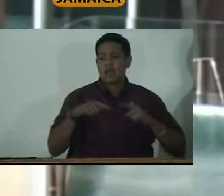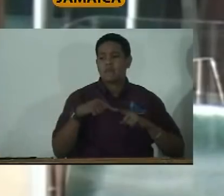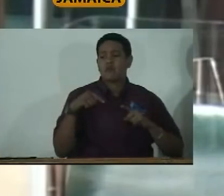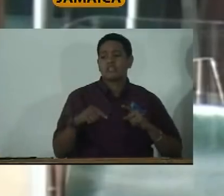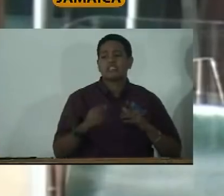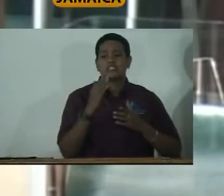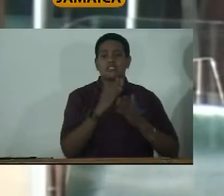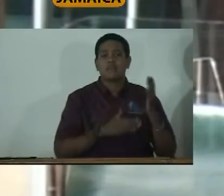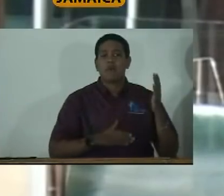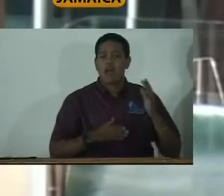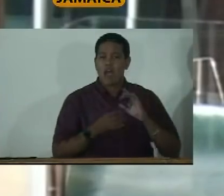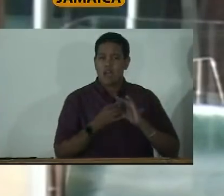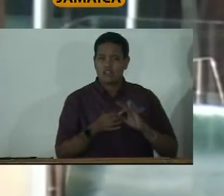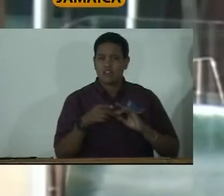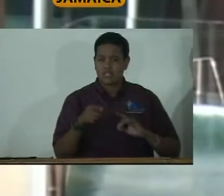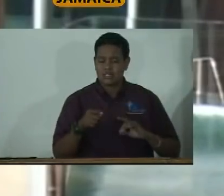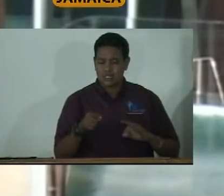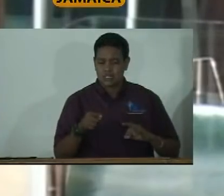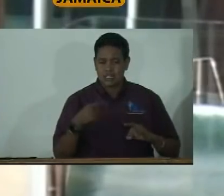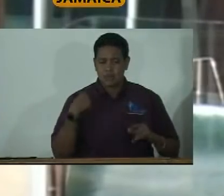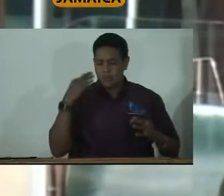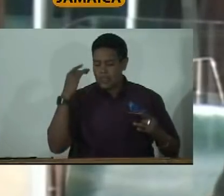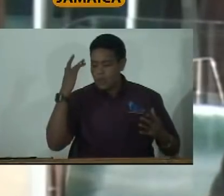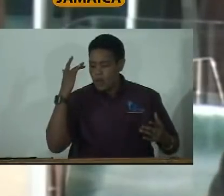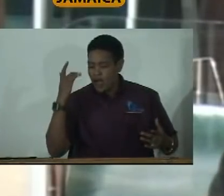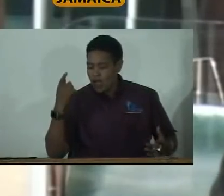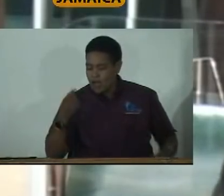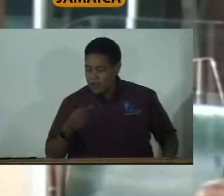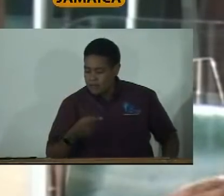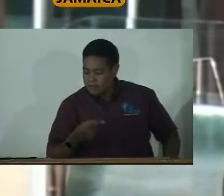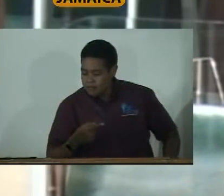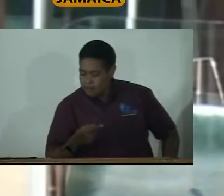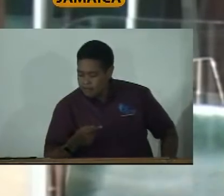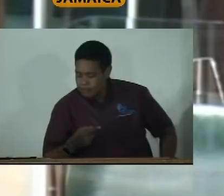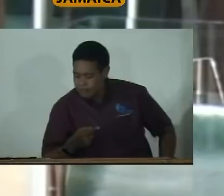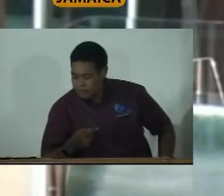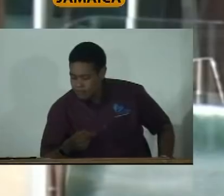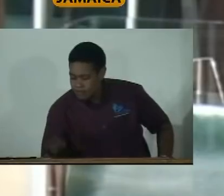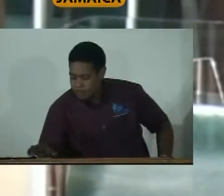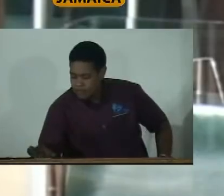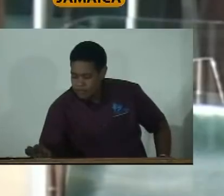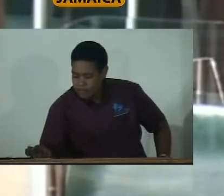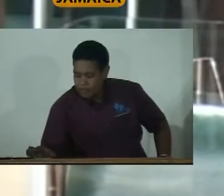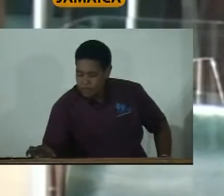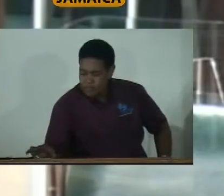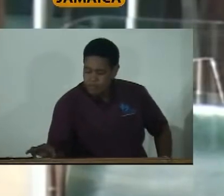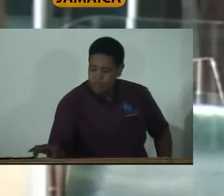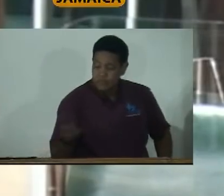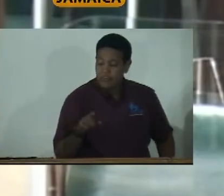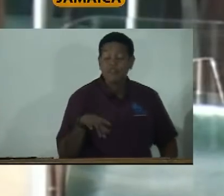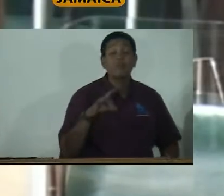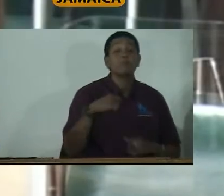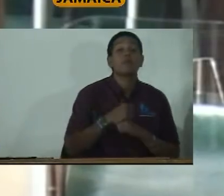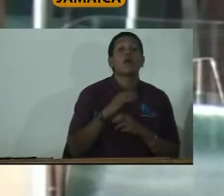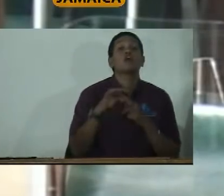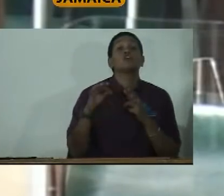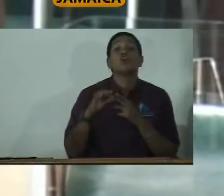aspect of it? Are we thinking about, because you have to make a choice between generating revenue